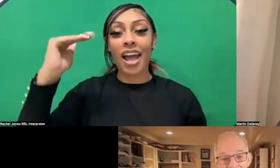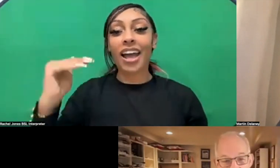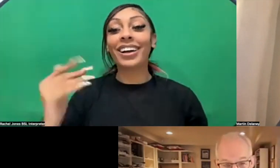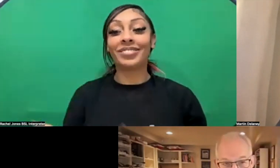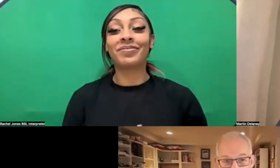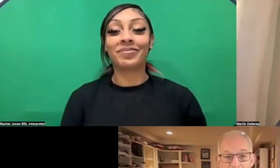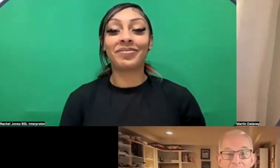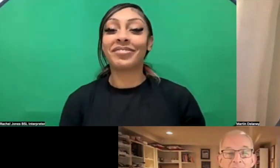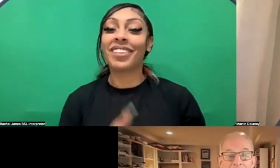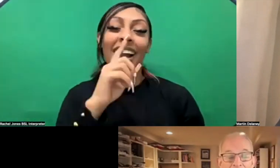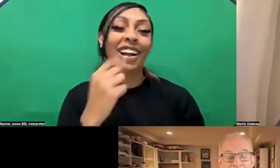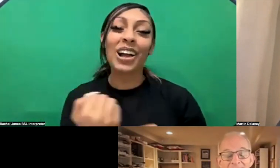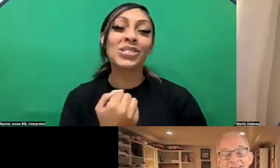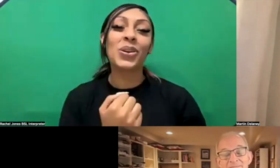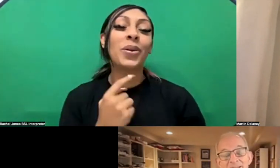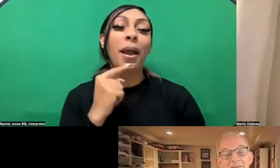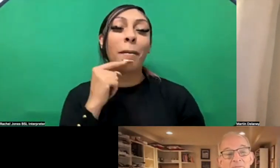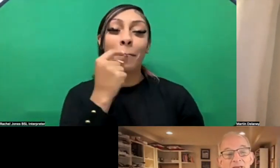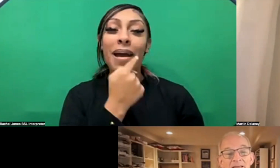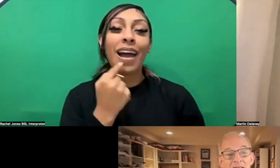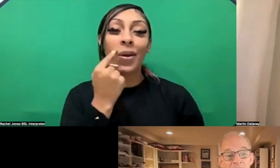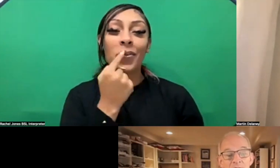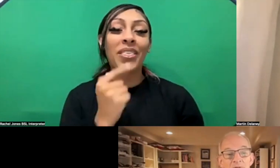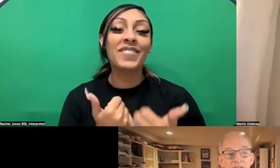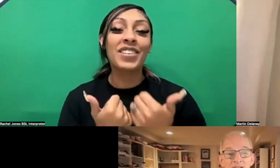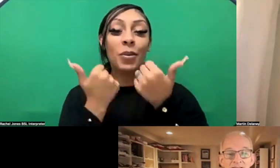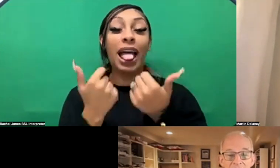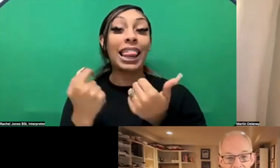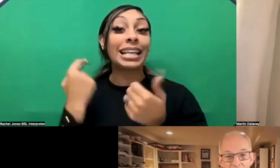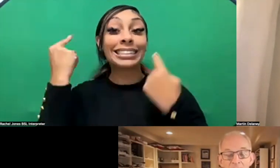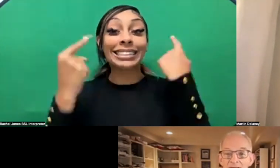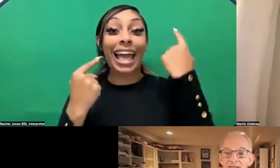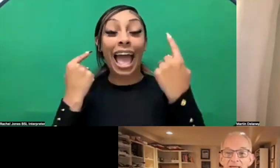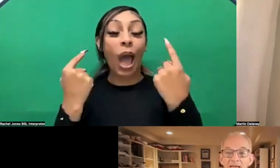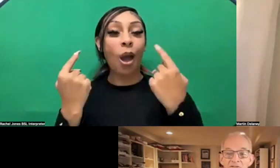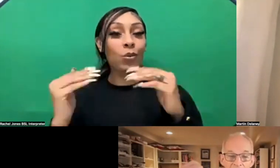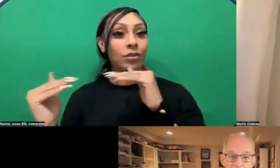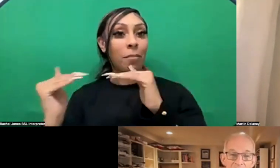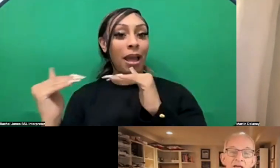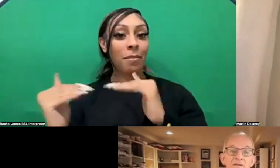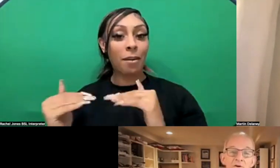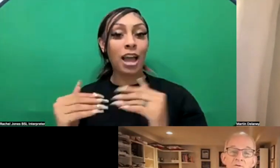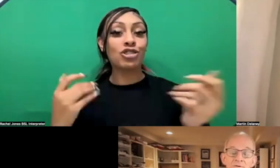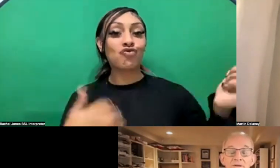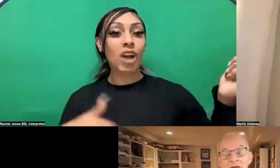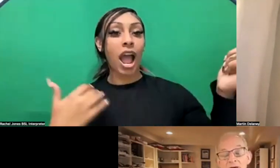can't do it very well with my mouth, but it would do this in sync to the drum beat and change